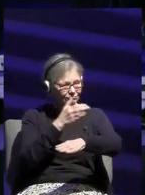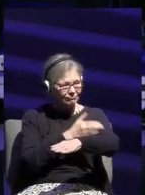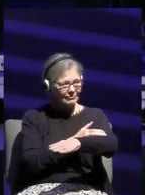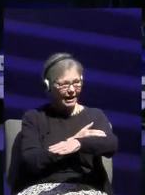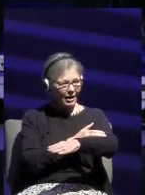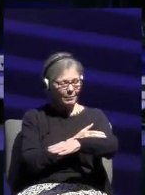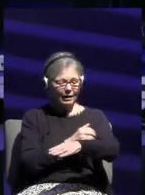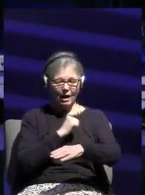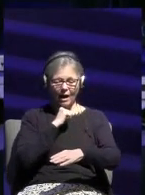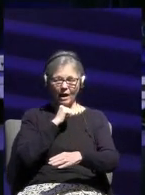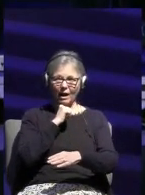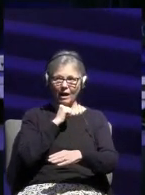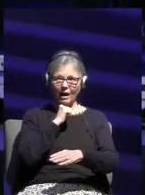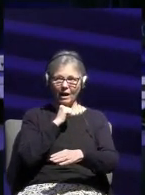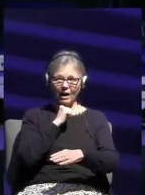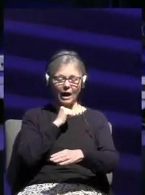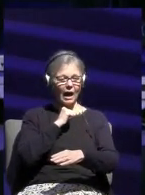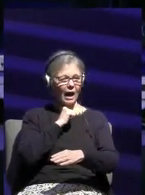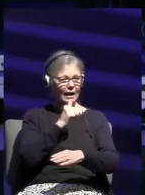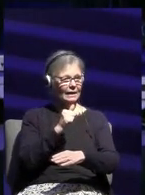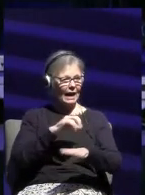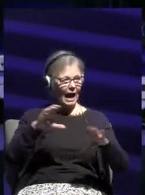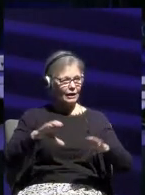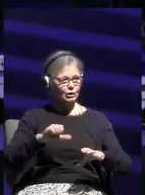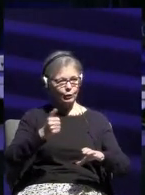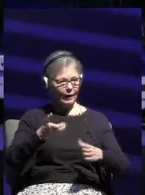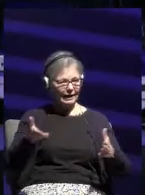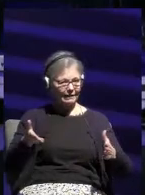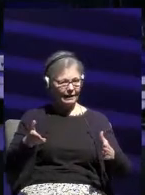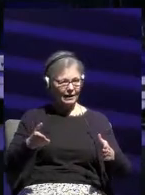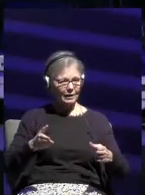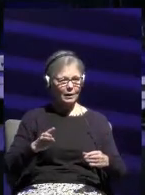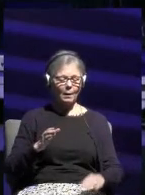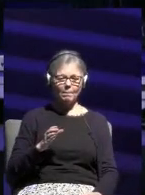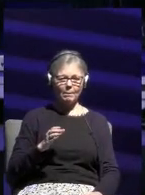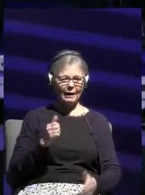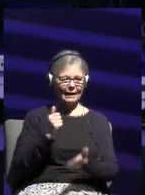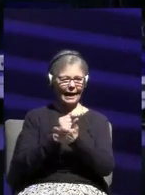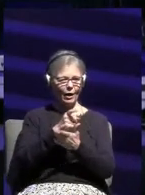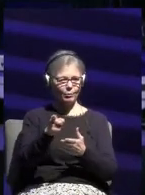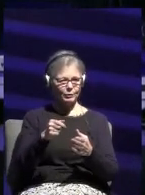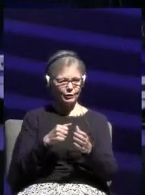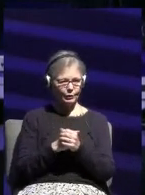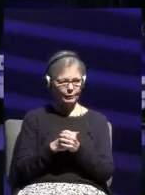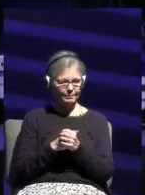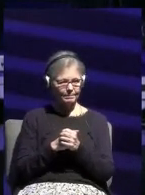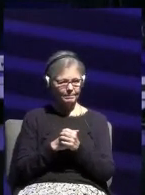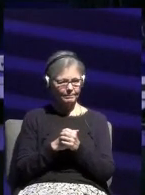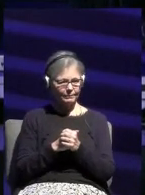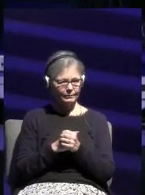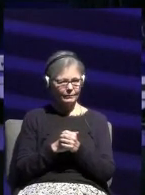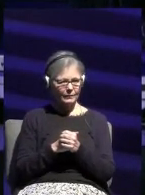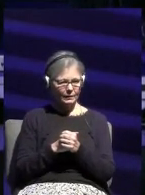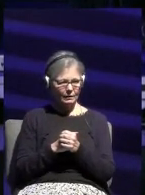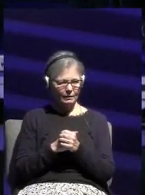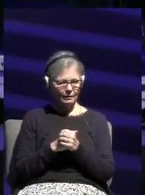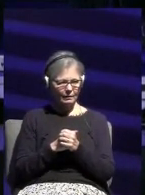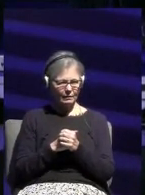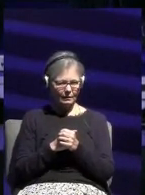not going to do anything but help you get to a better place in your